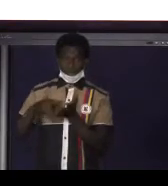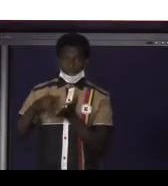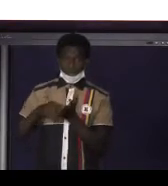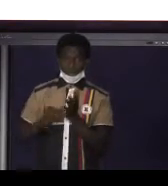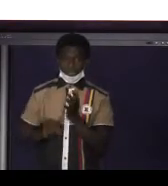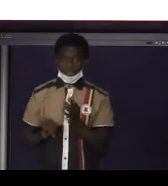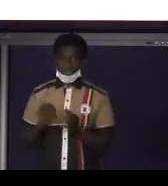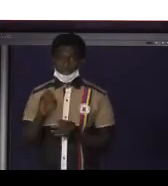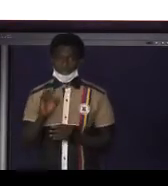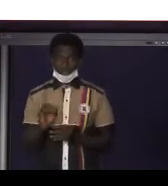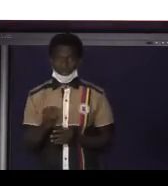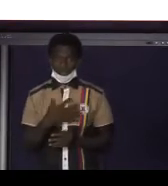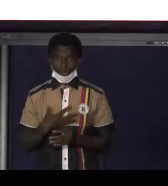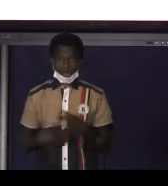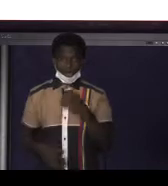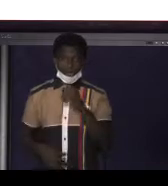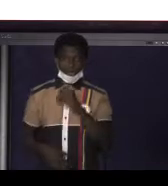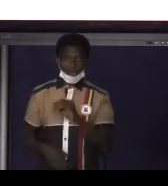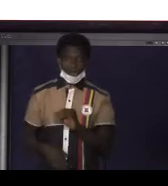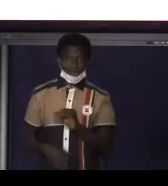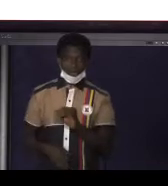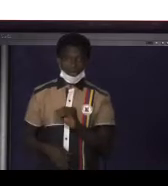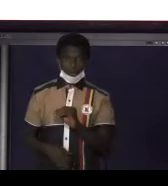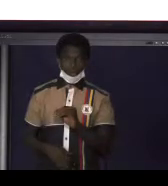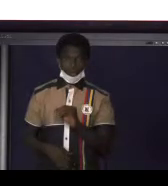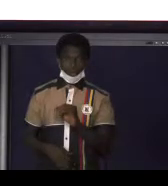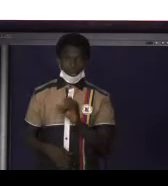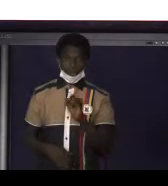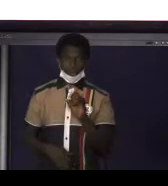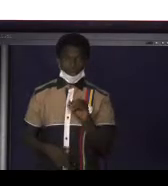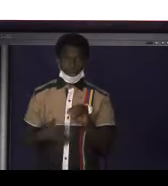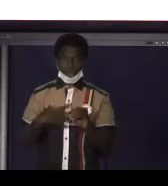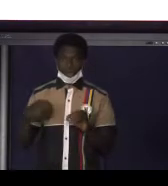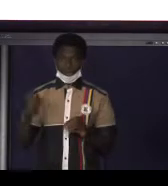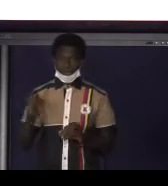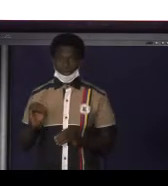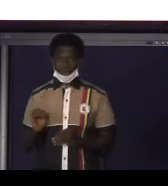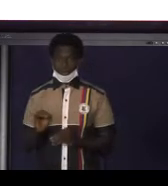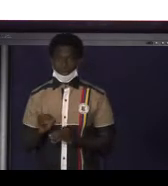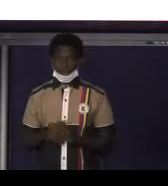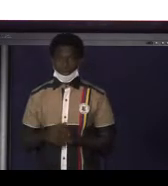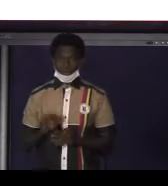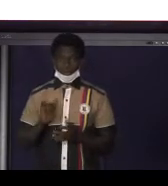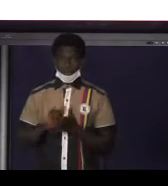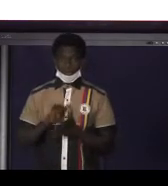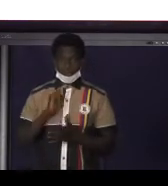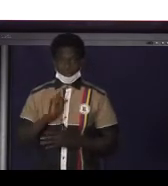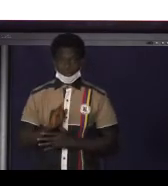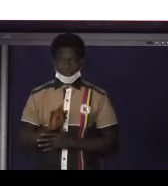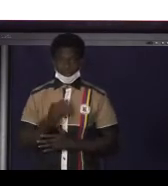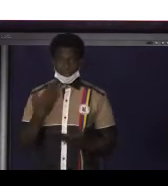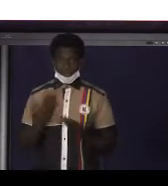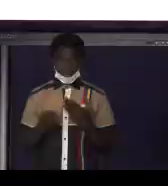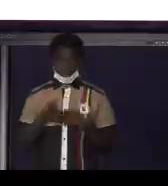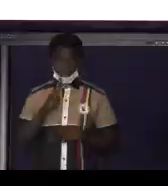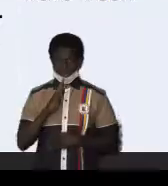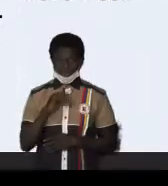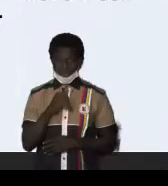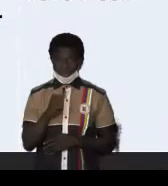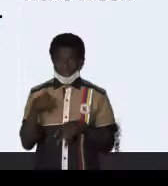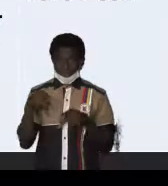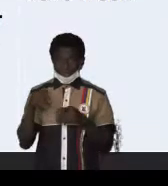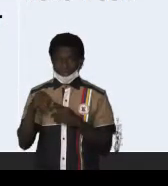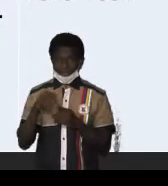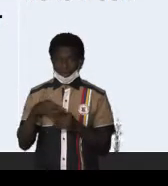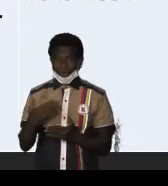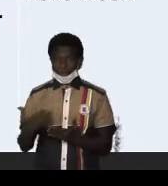repeatedly. So and so. So and so. That is maybe